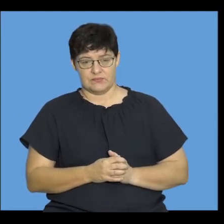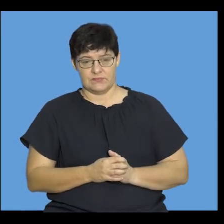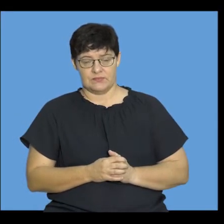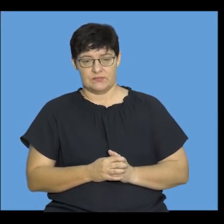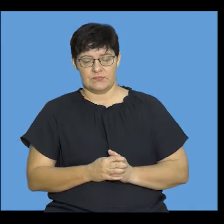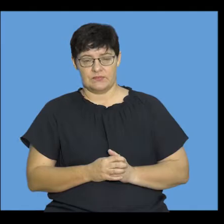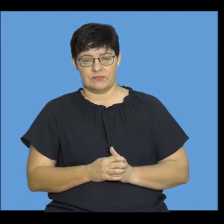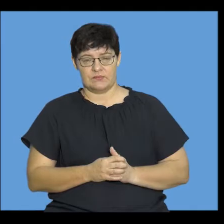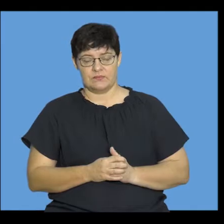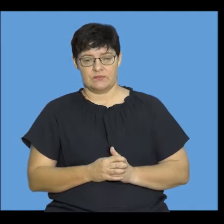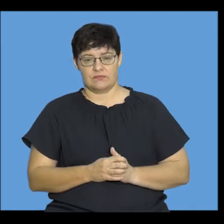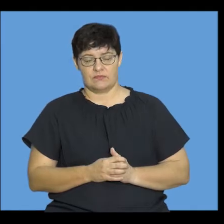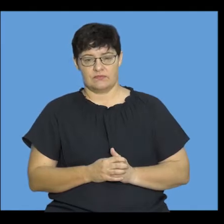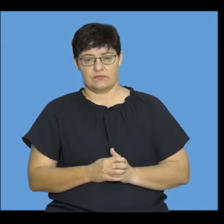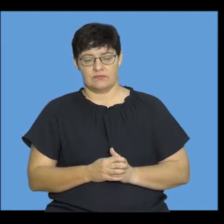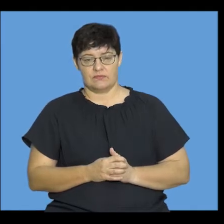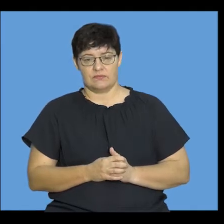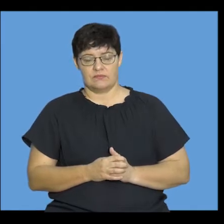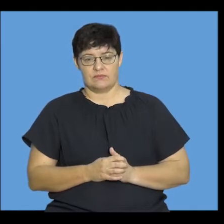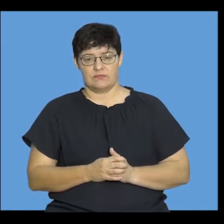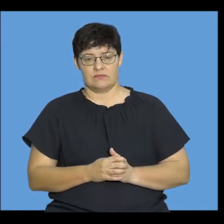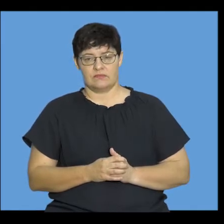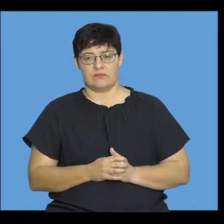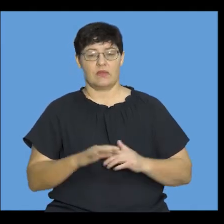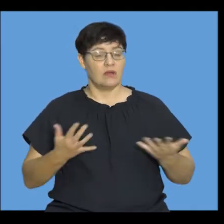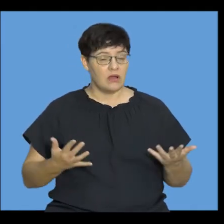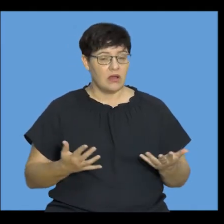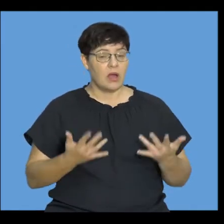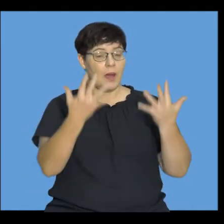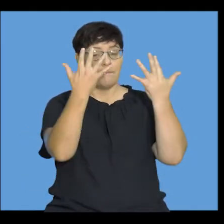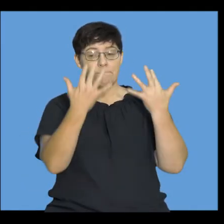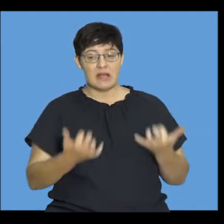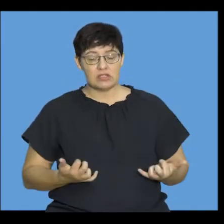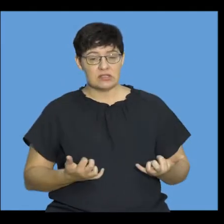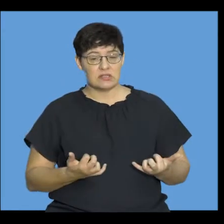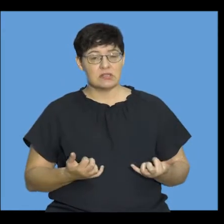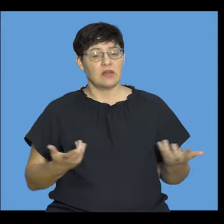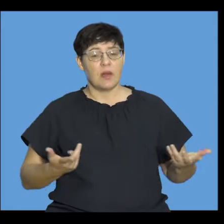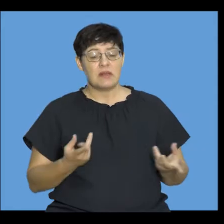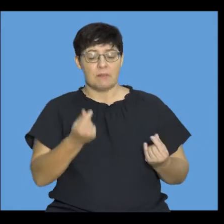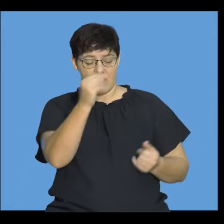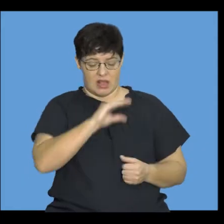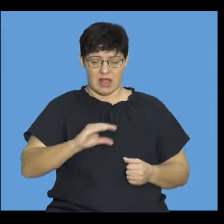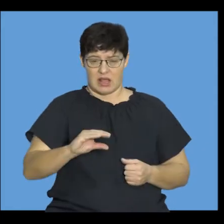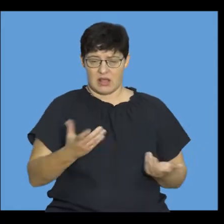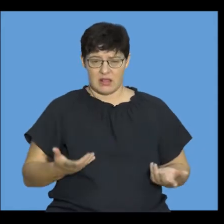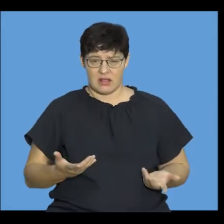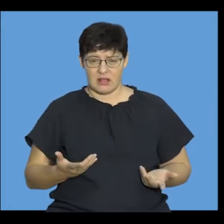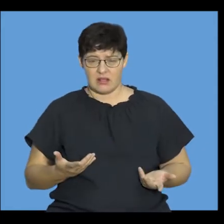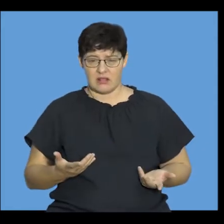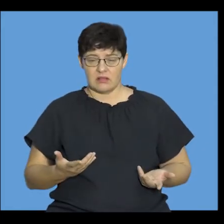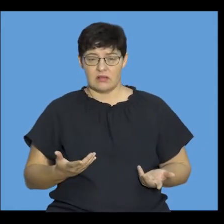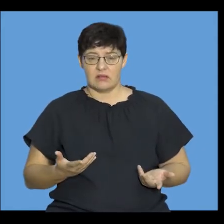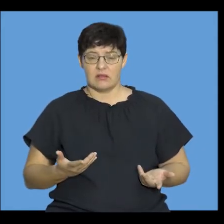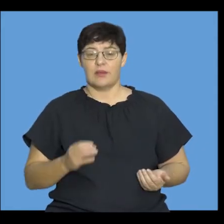budgets are expressed in terms of what? Obviously, you need to quantify the budget. In other words,